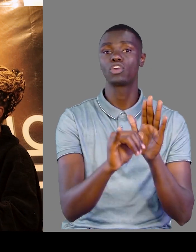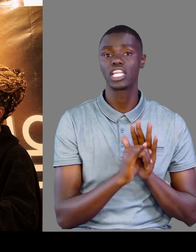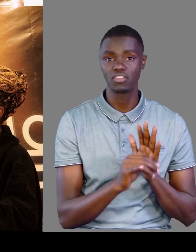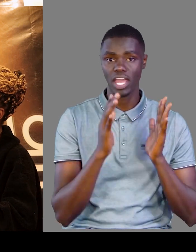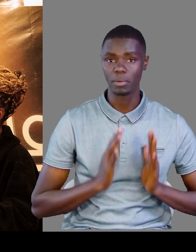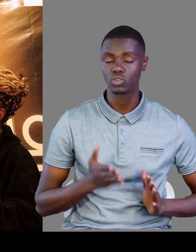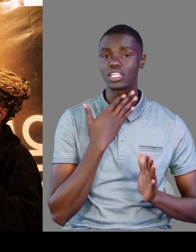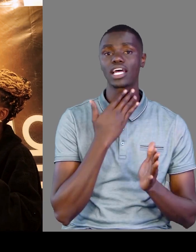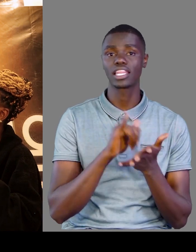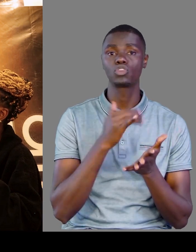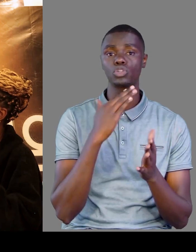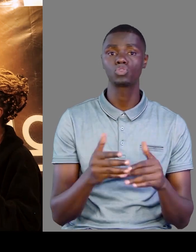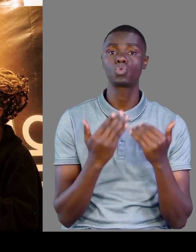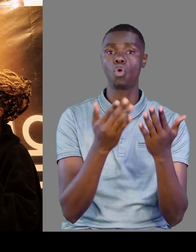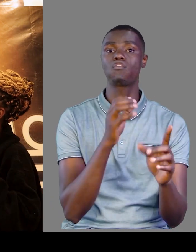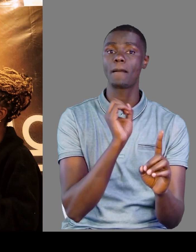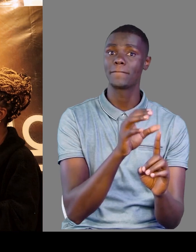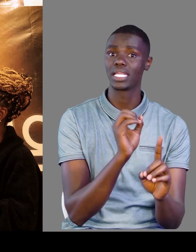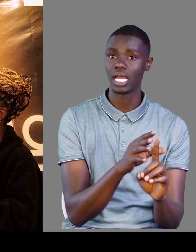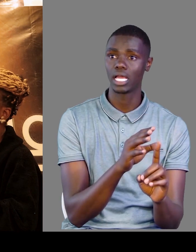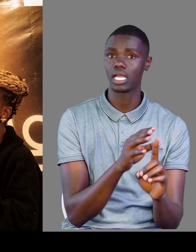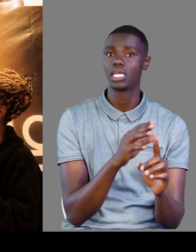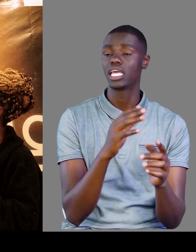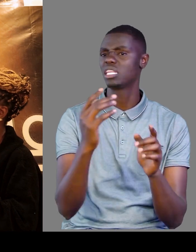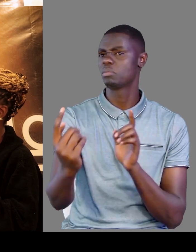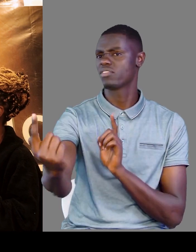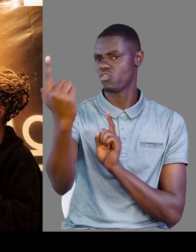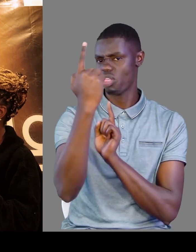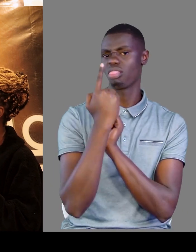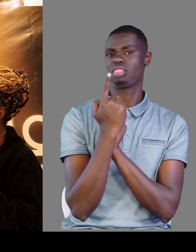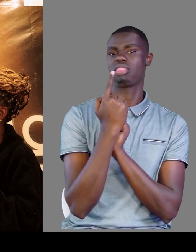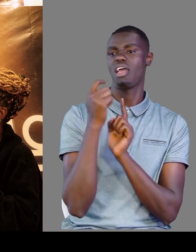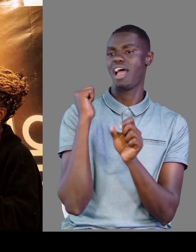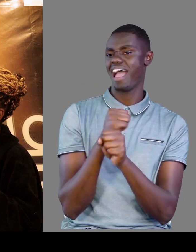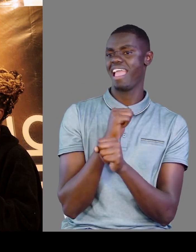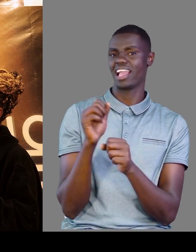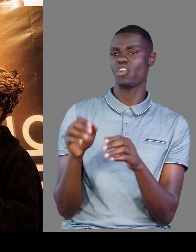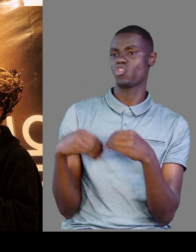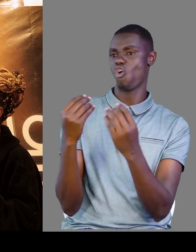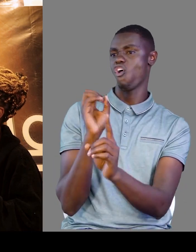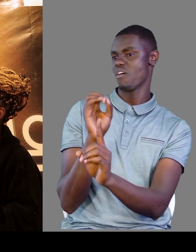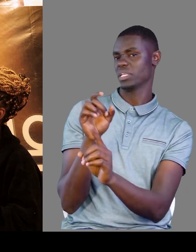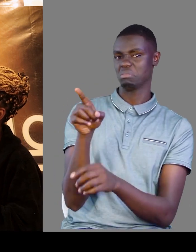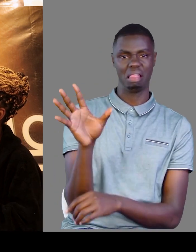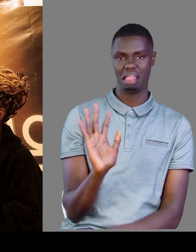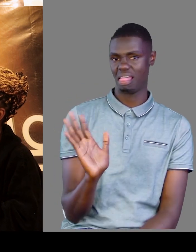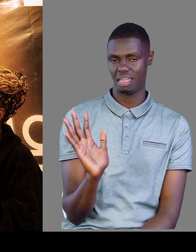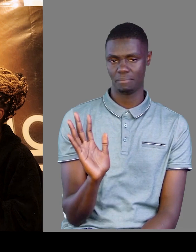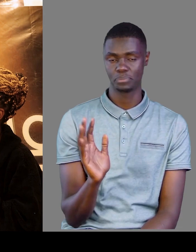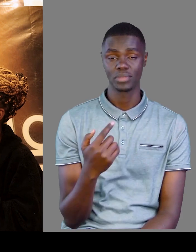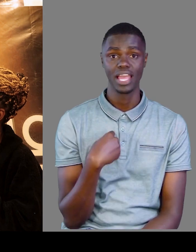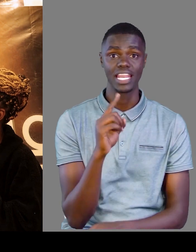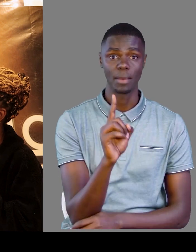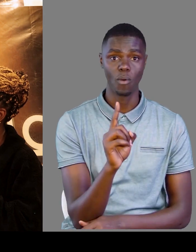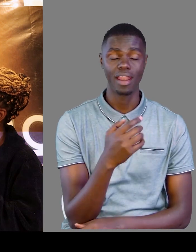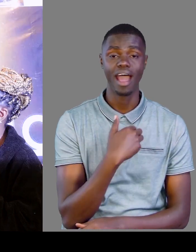offer mentorship to? And are there people who have approached you and you are like, no, I cannot offer mentorship to this particular person? Yeah. Number one, there's a